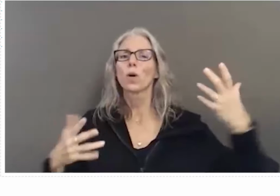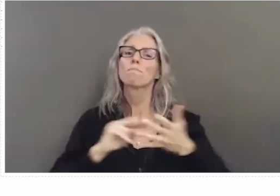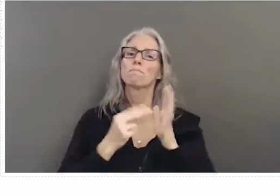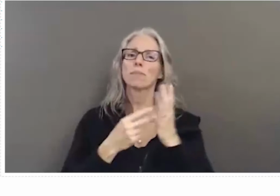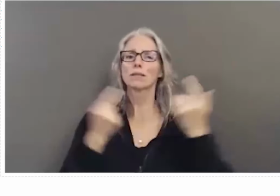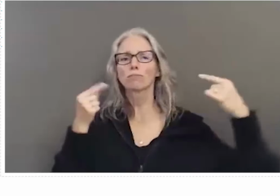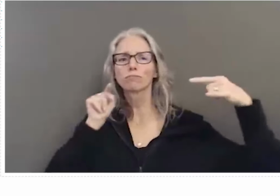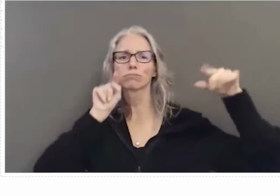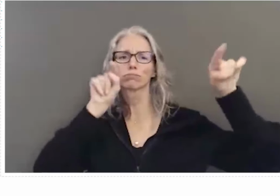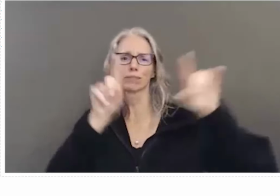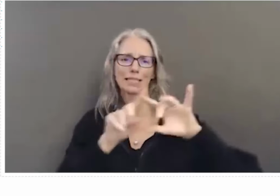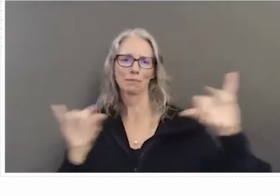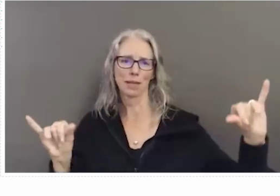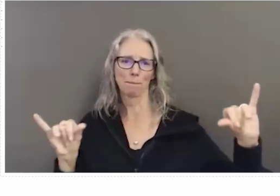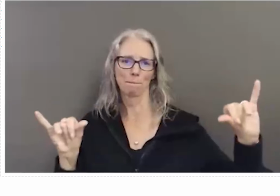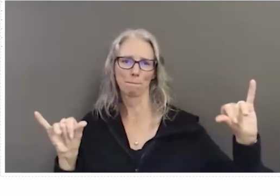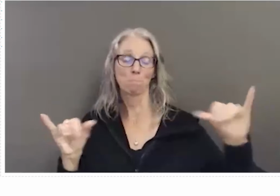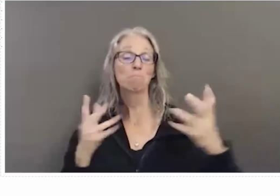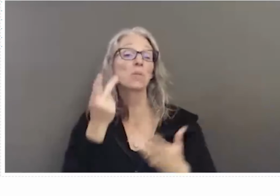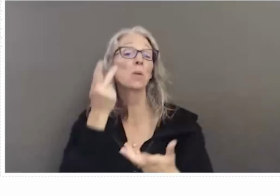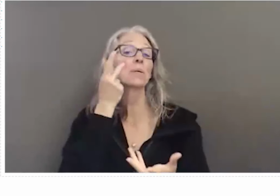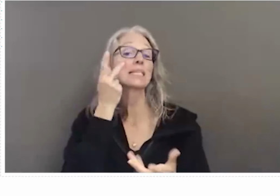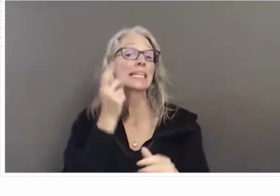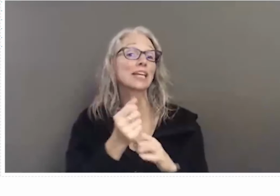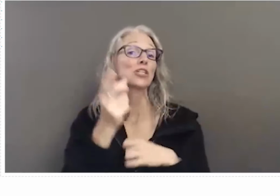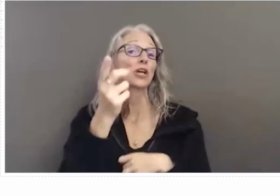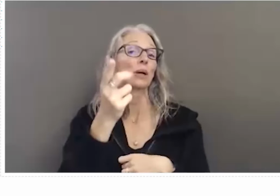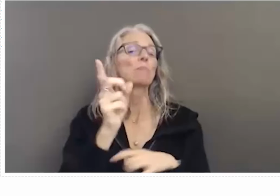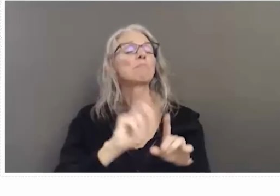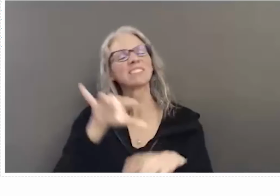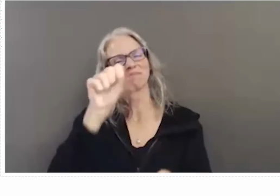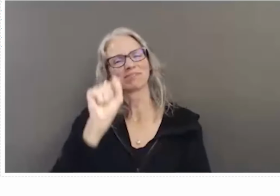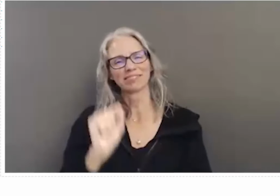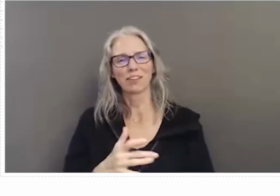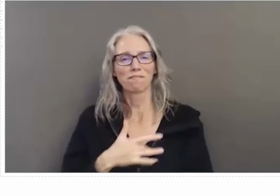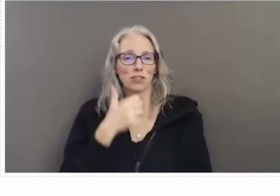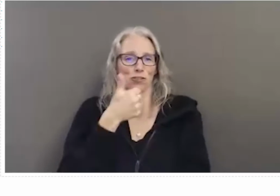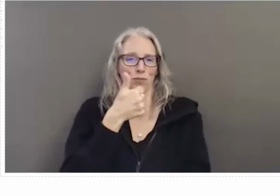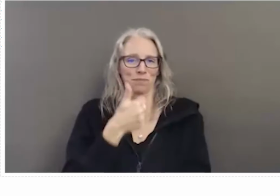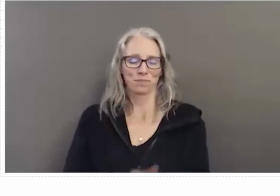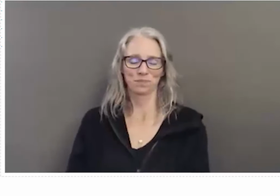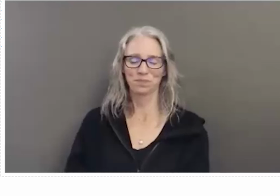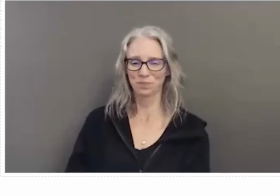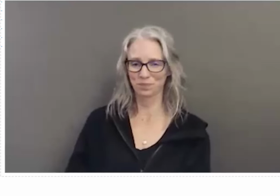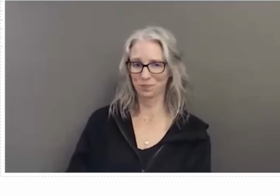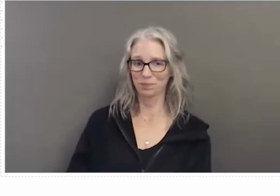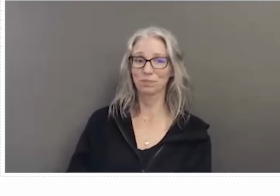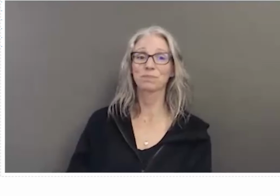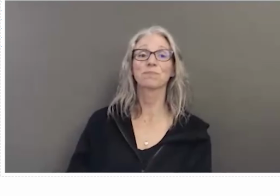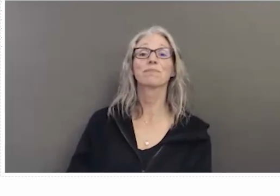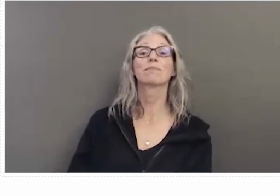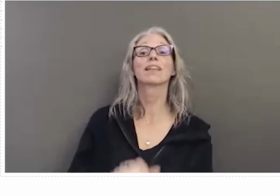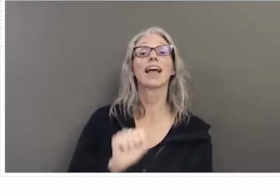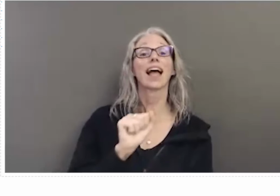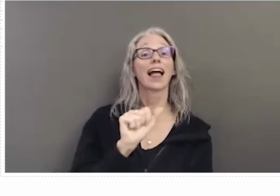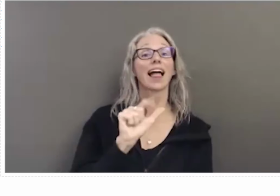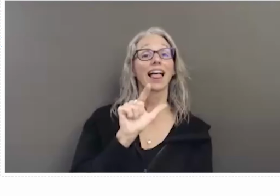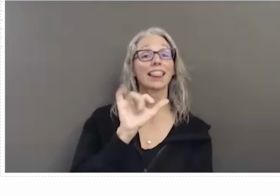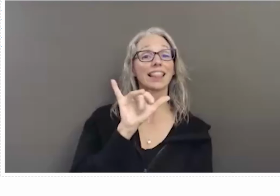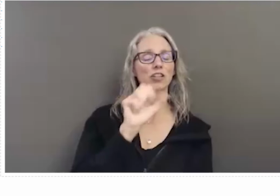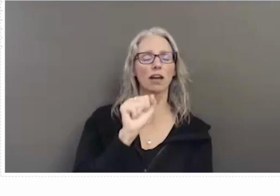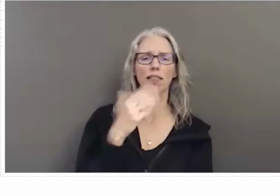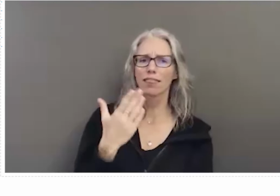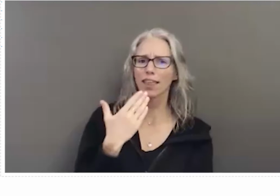Just kidding. It feels good. No, thanks for that perspective, and thank you for raising kind of the importance